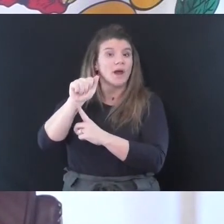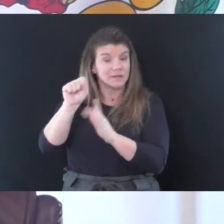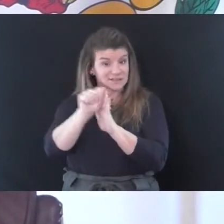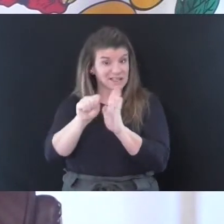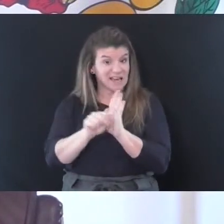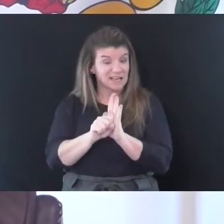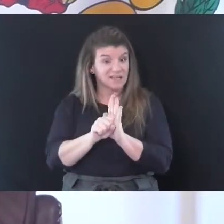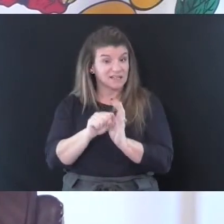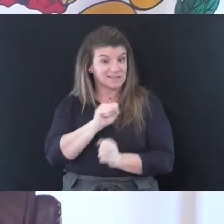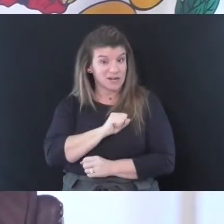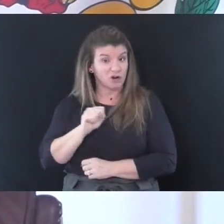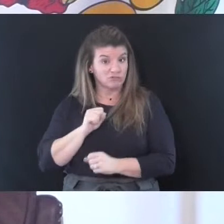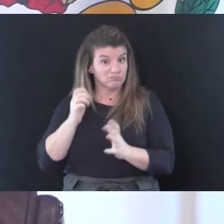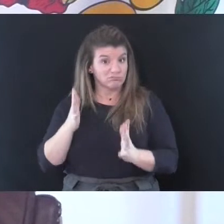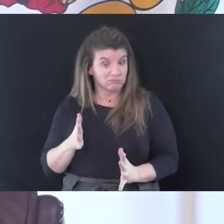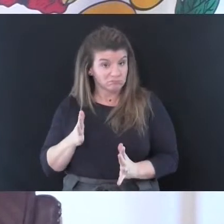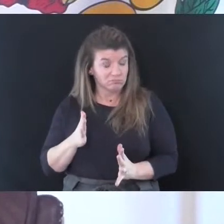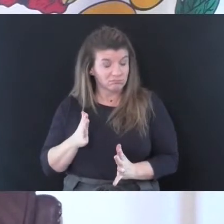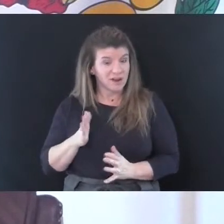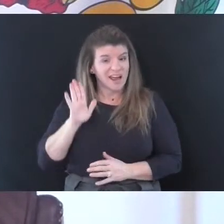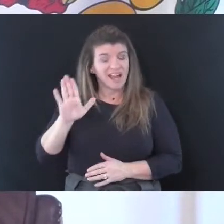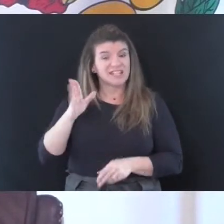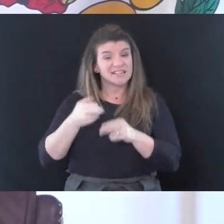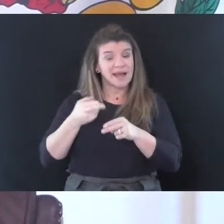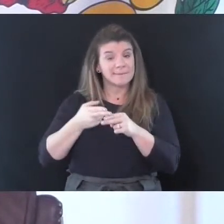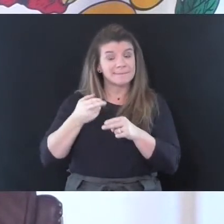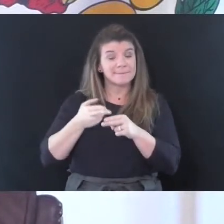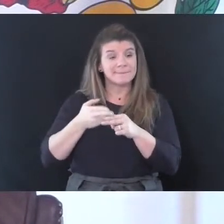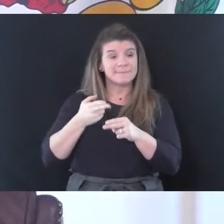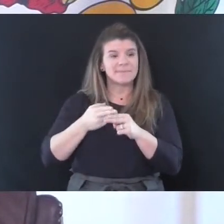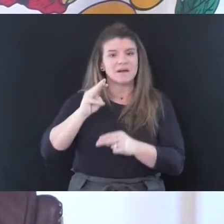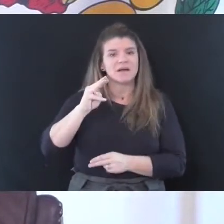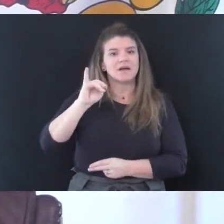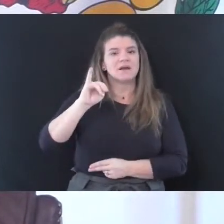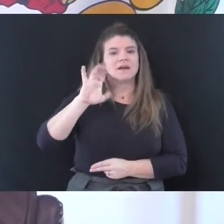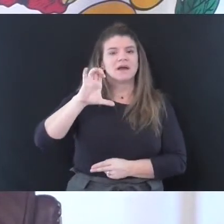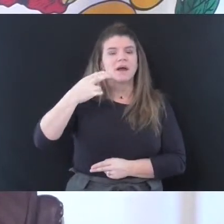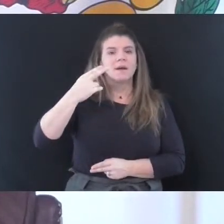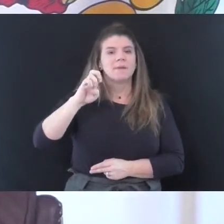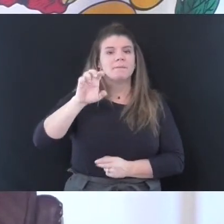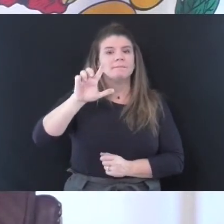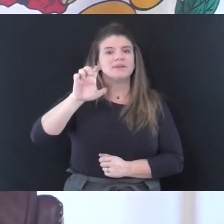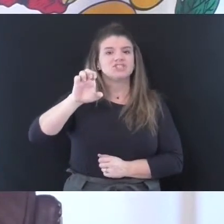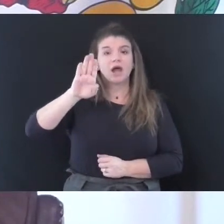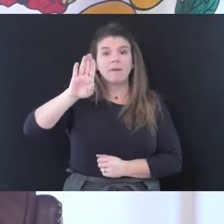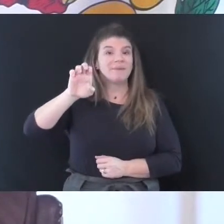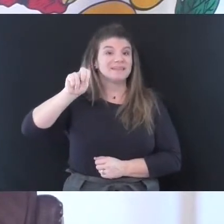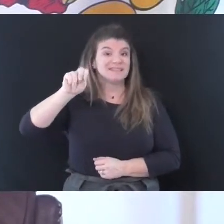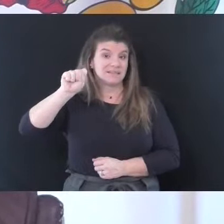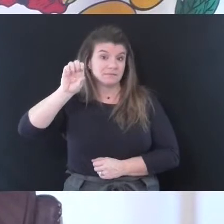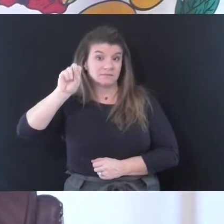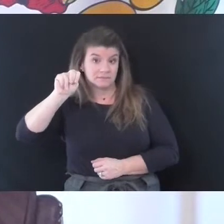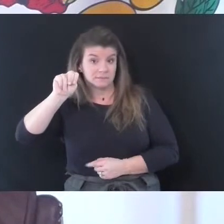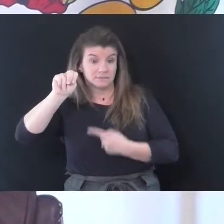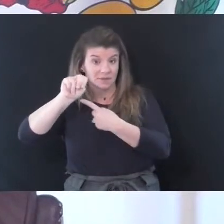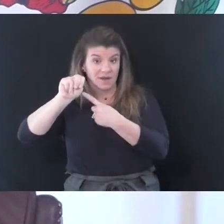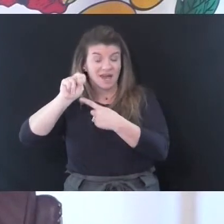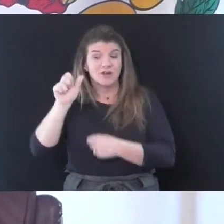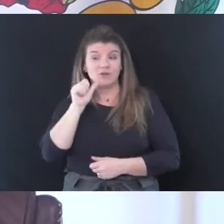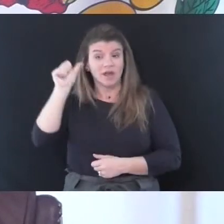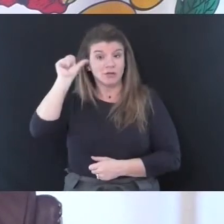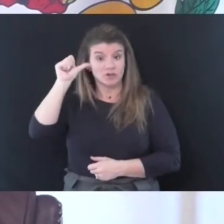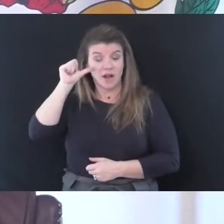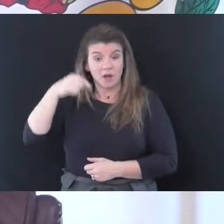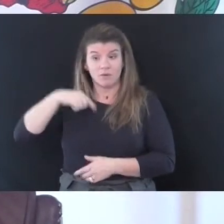And the state senator's name was Michelle Benson. And yesterday, when we received